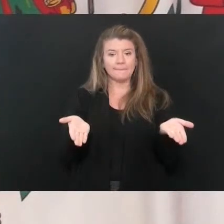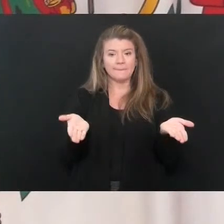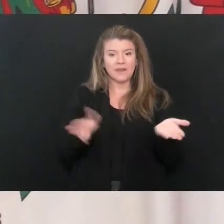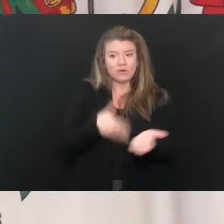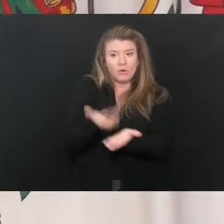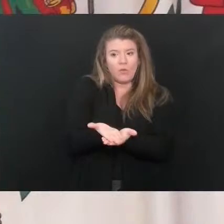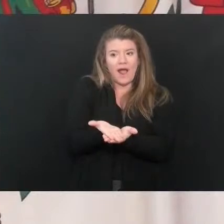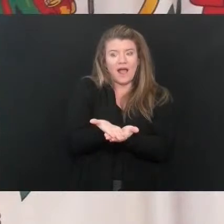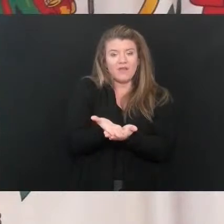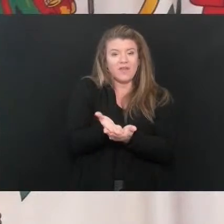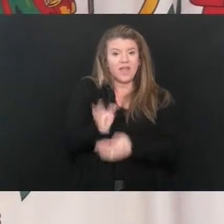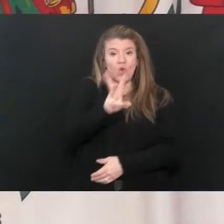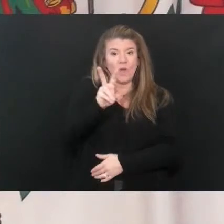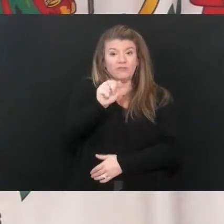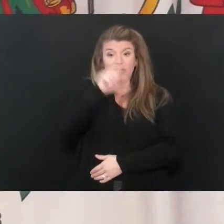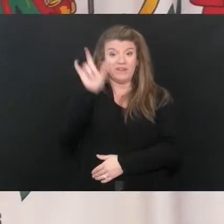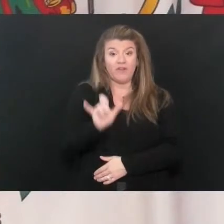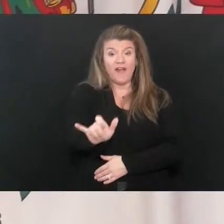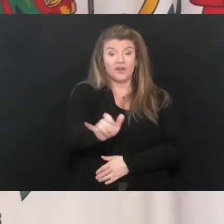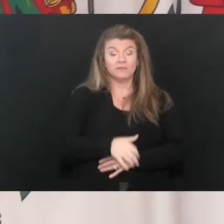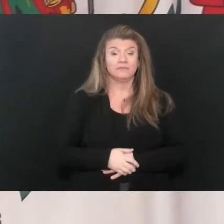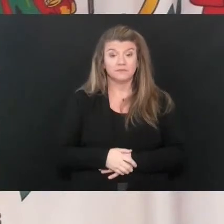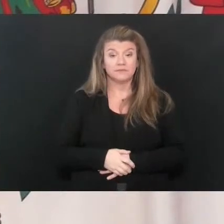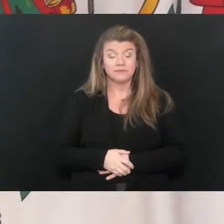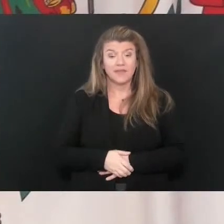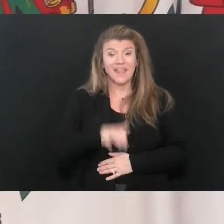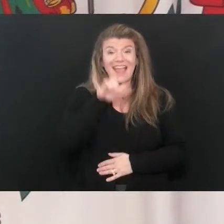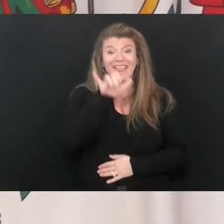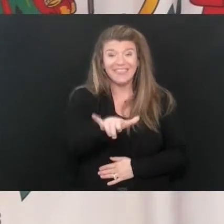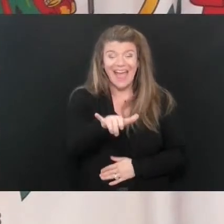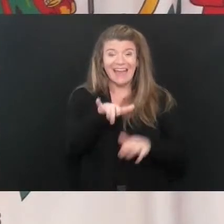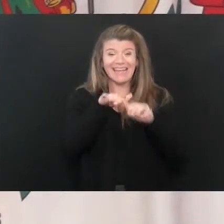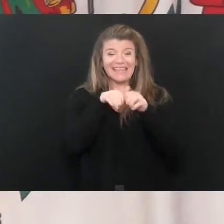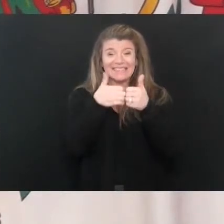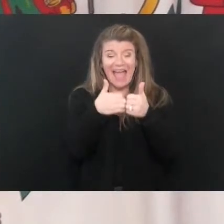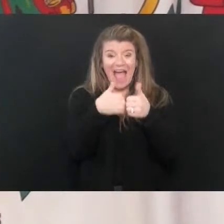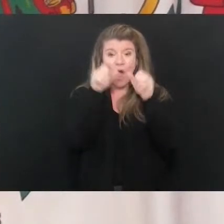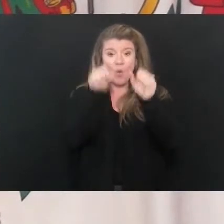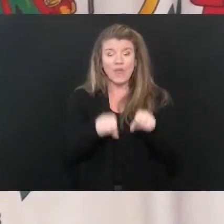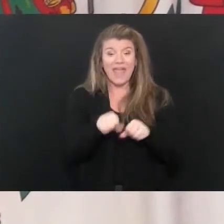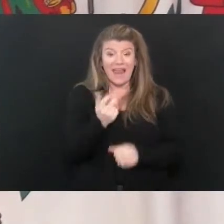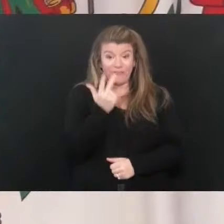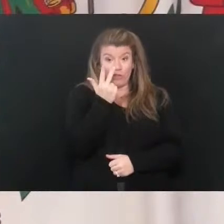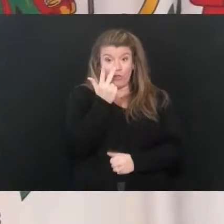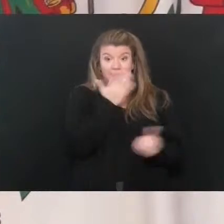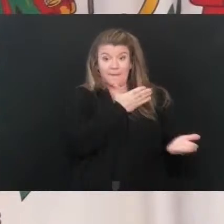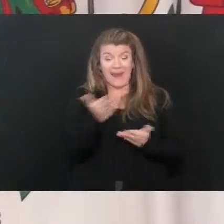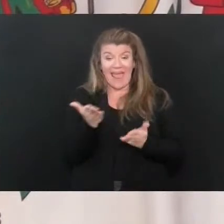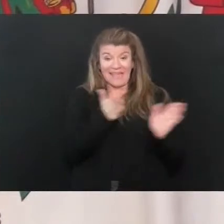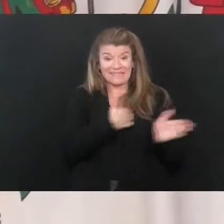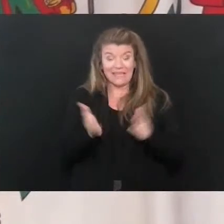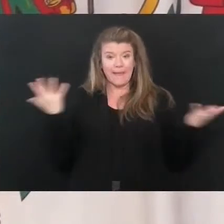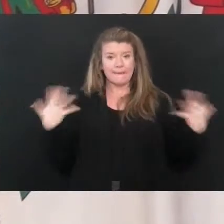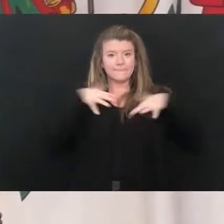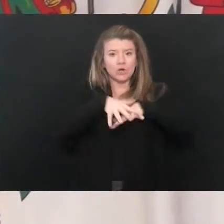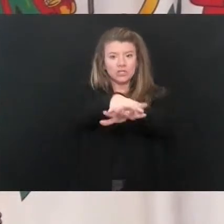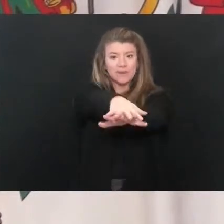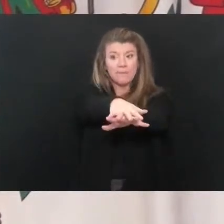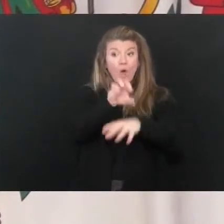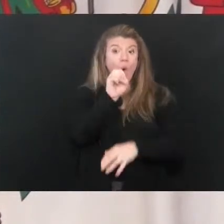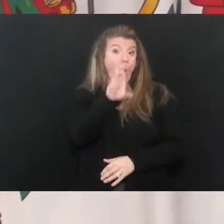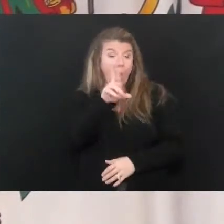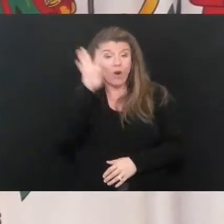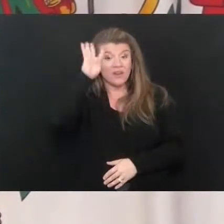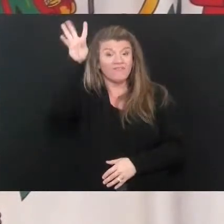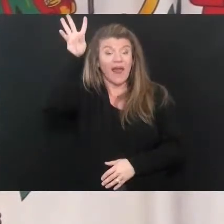desk forever. And that is how we can merge the three plans or come up with another concept